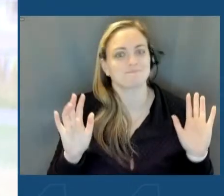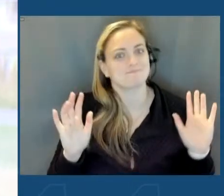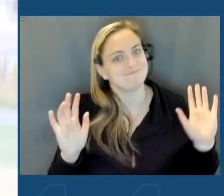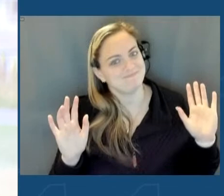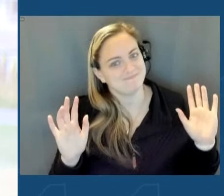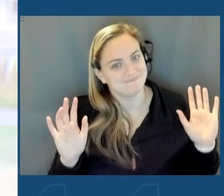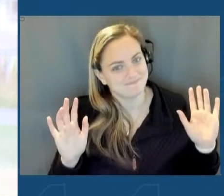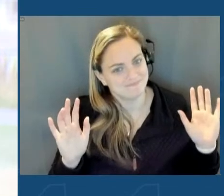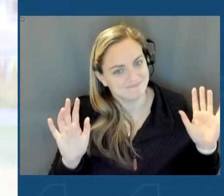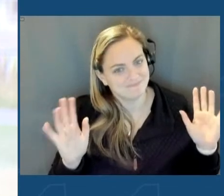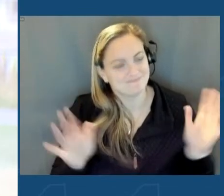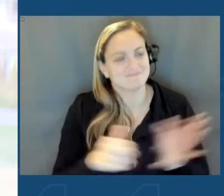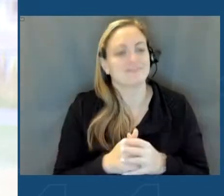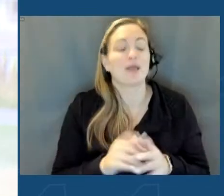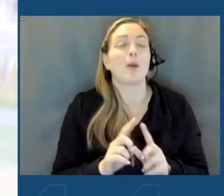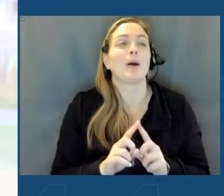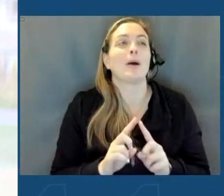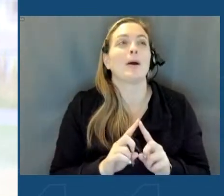I said, but